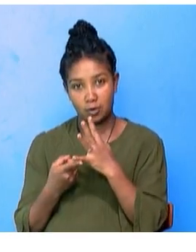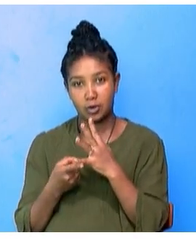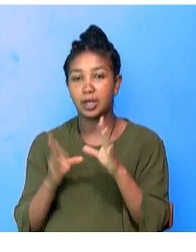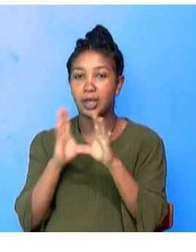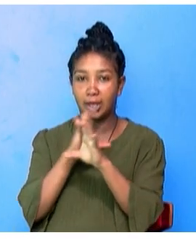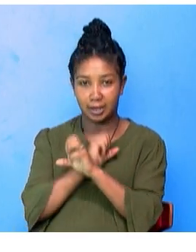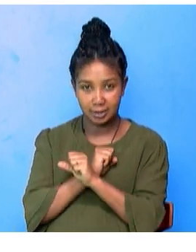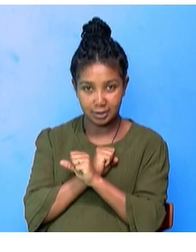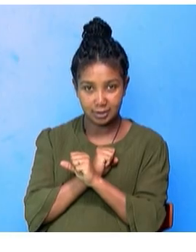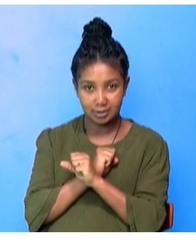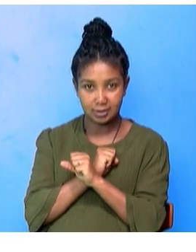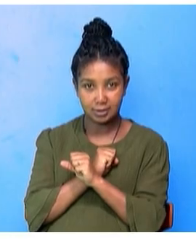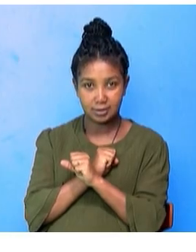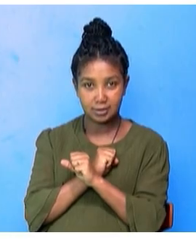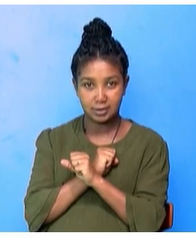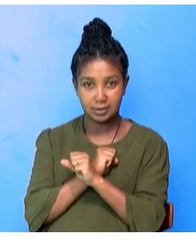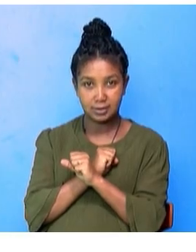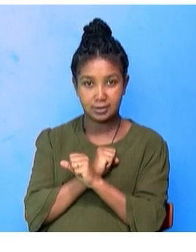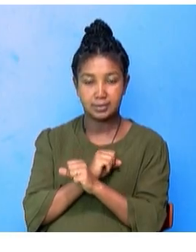End.